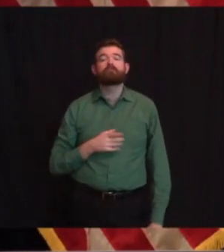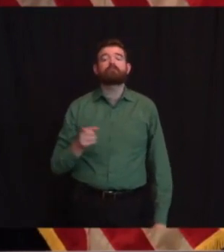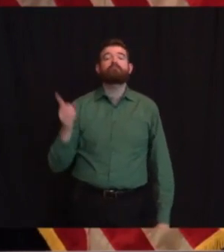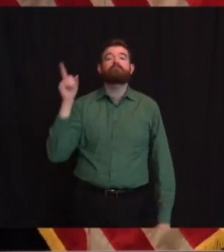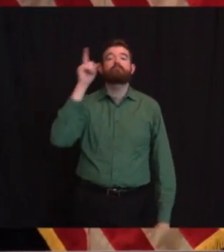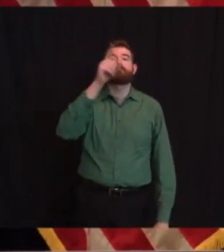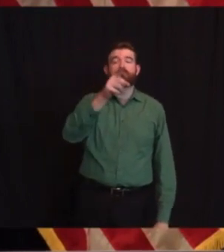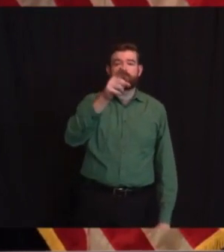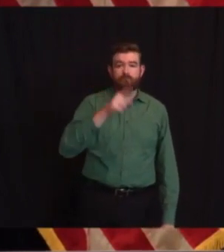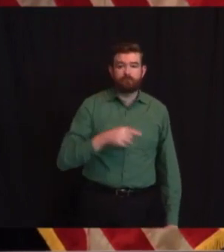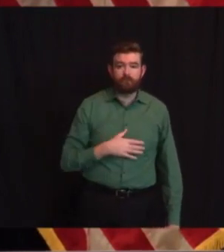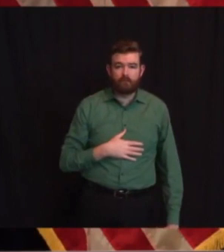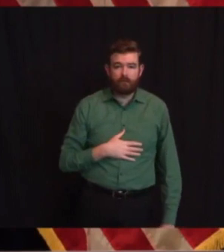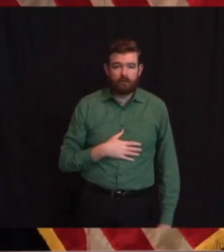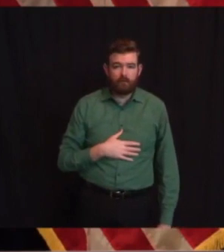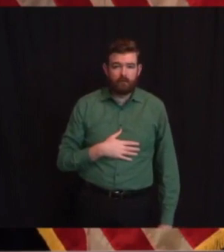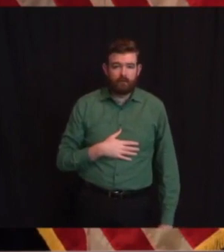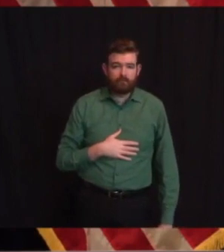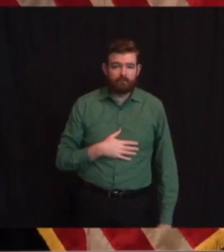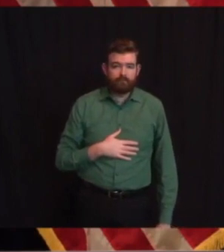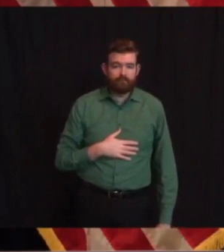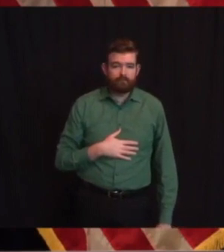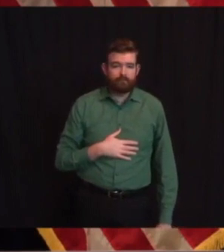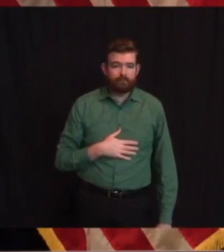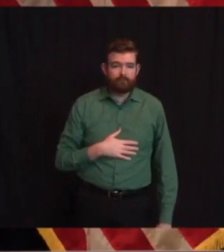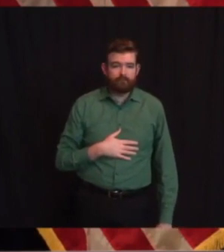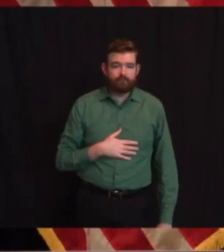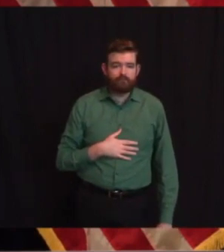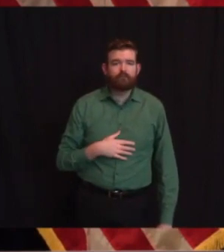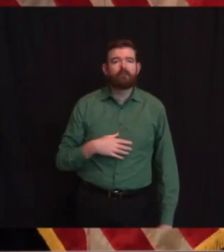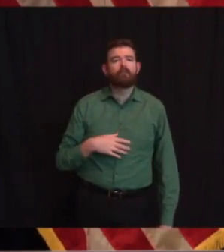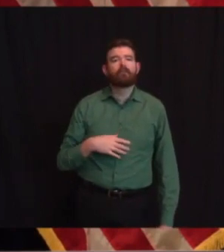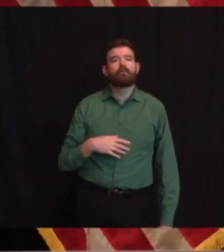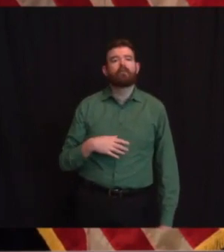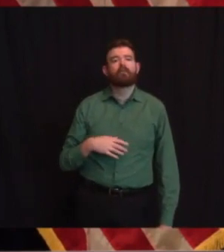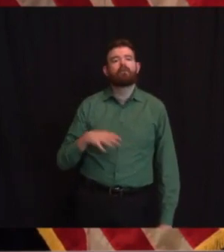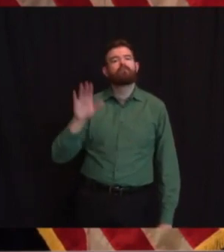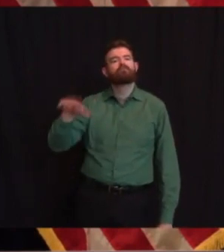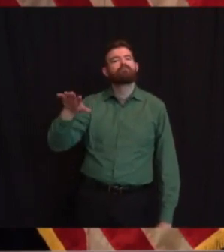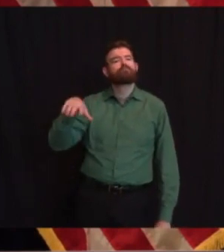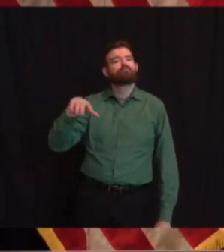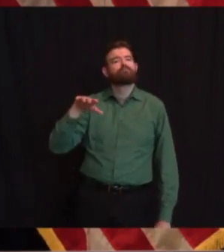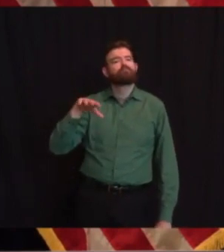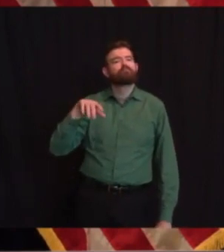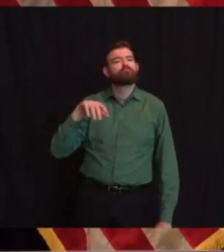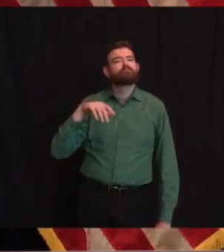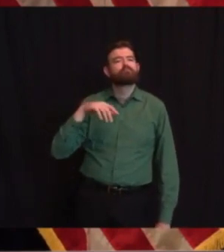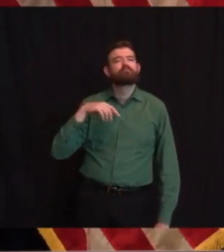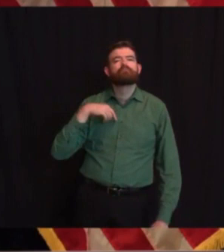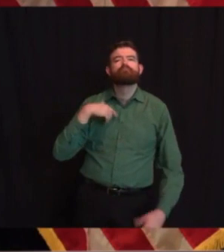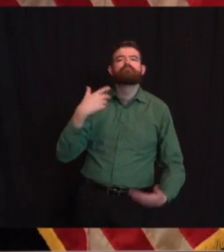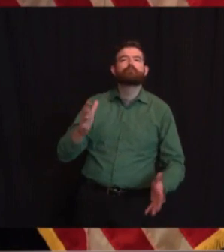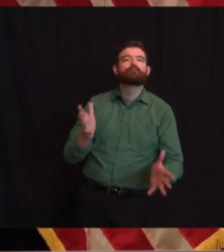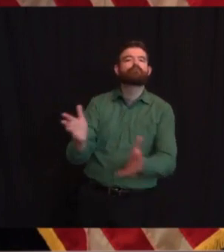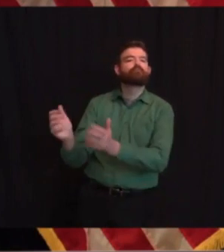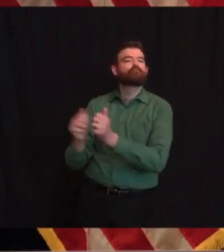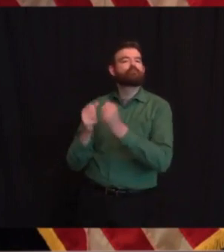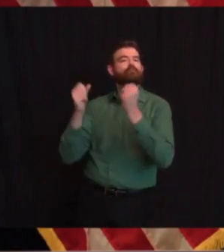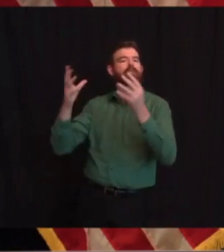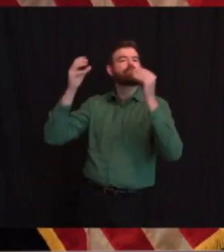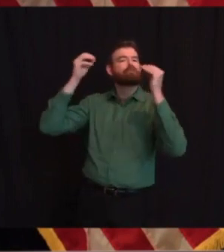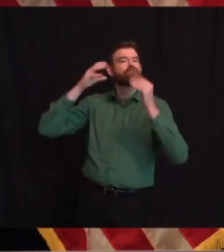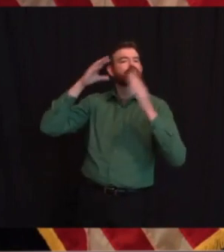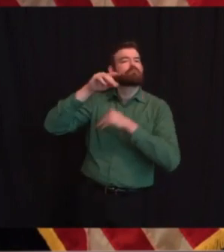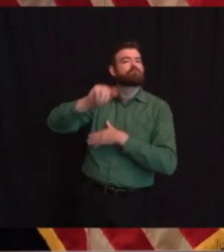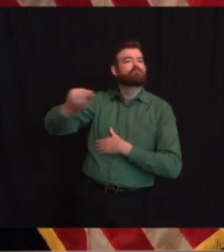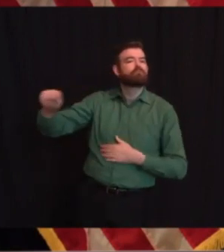second. I've been talking to a lot of educators and teachers and that sort of thing, and we know that decision's coming. They're very